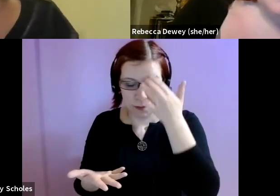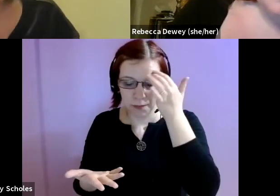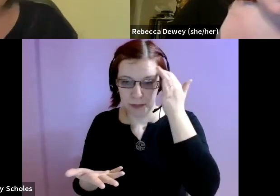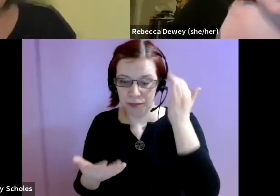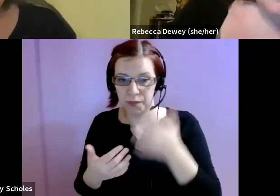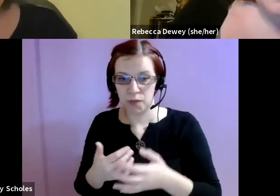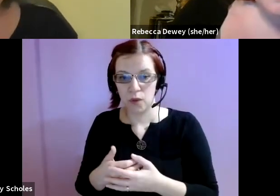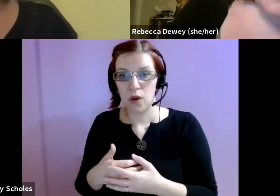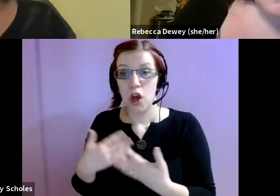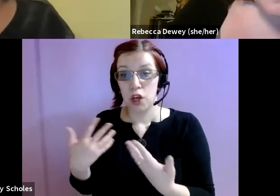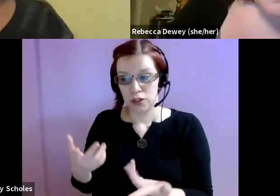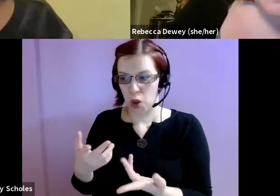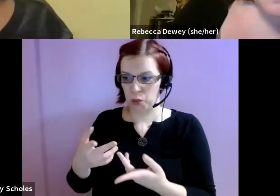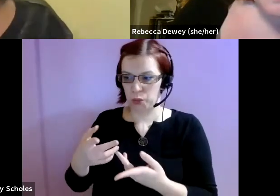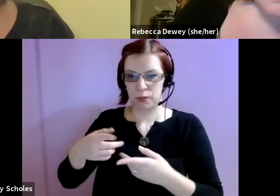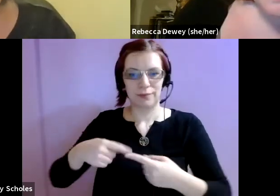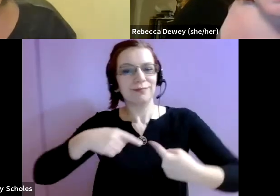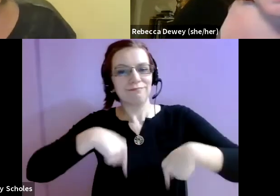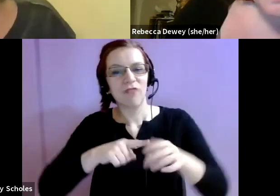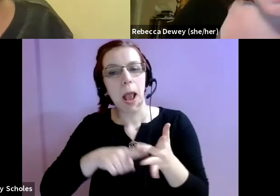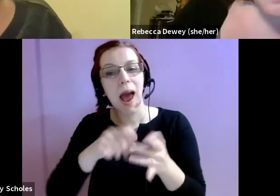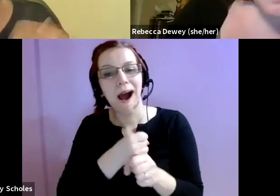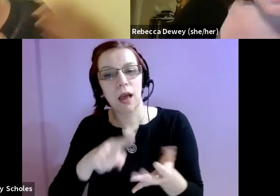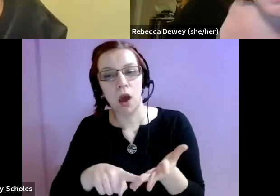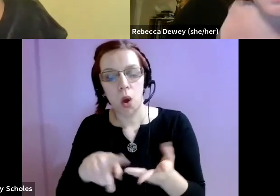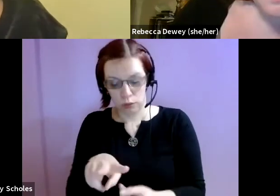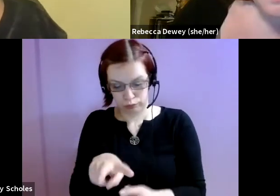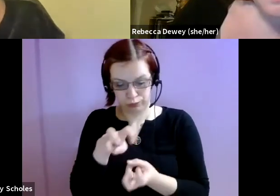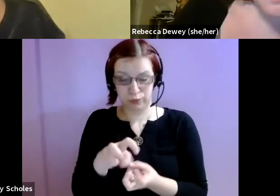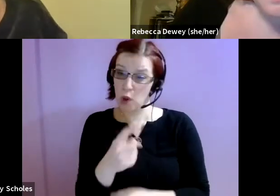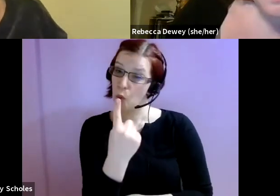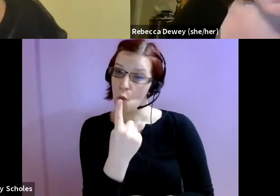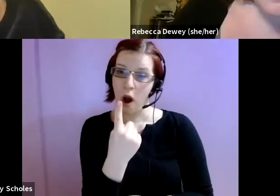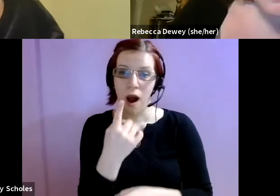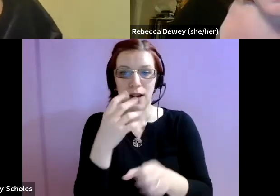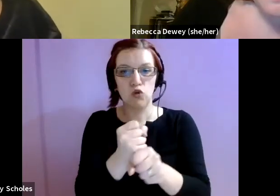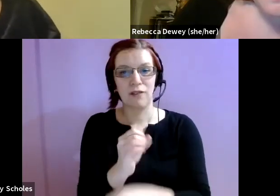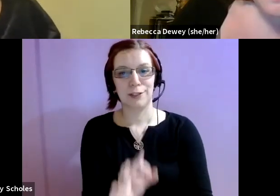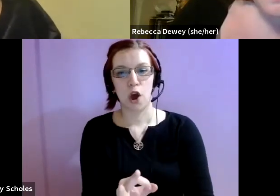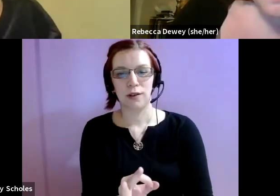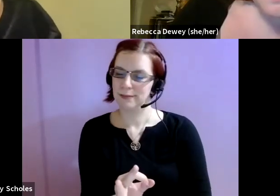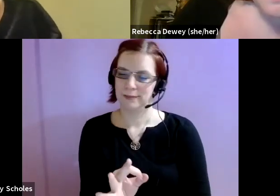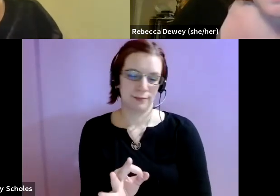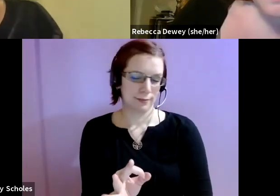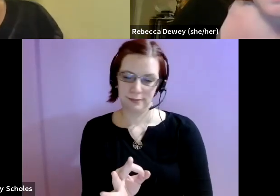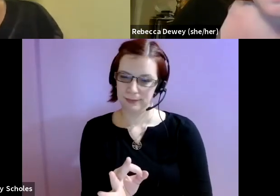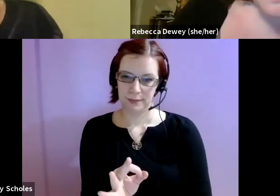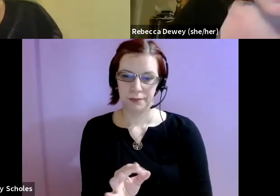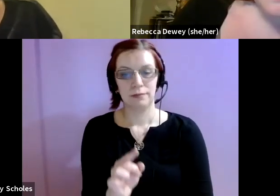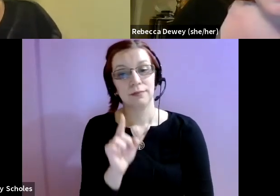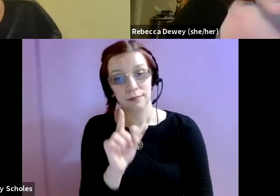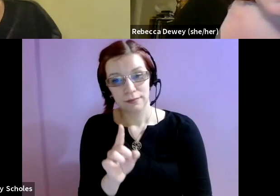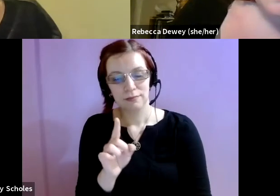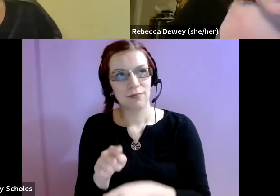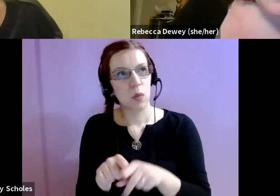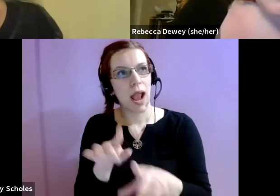detect individual gravitons. We're not going to do that. But they are, you can think of them as equivalent to